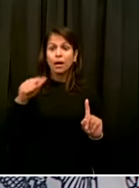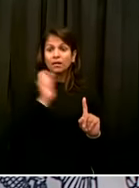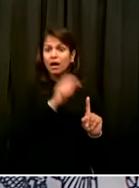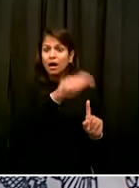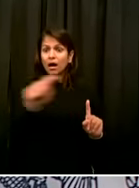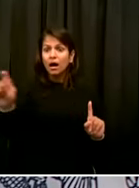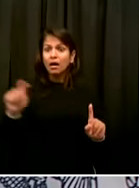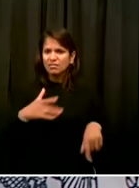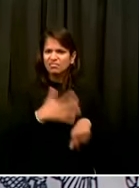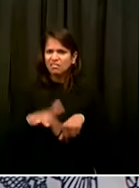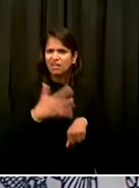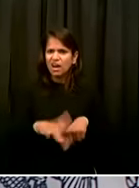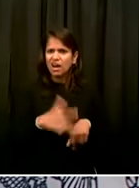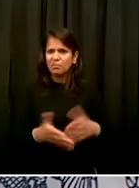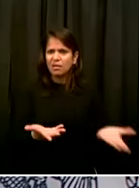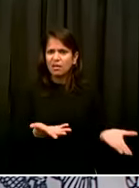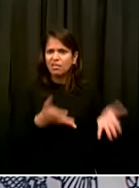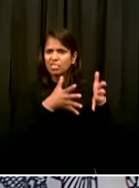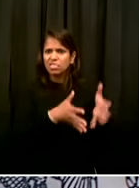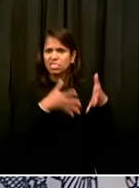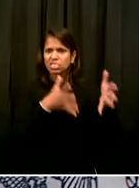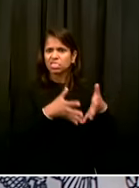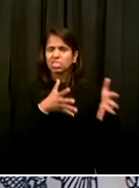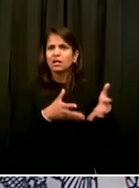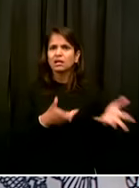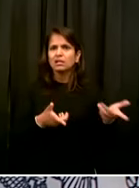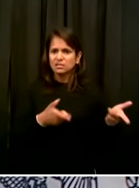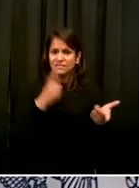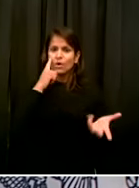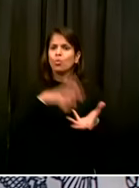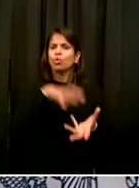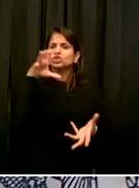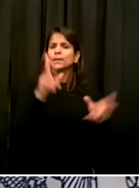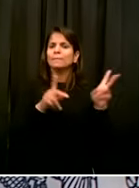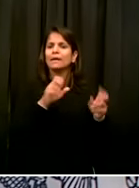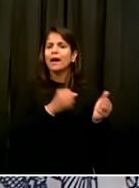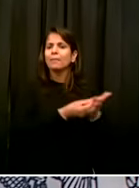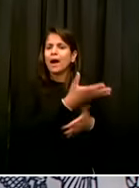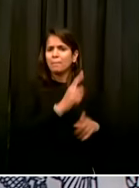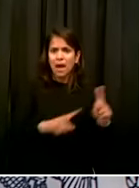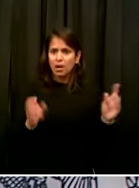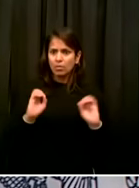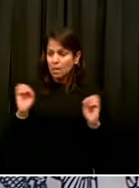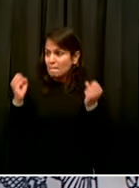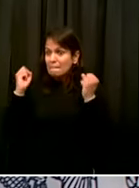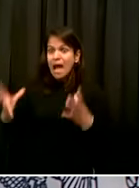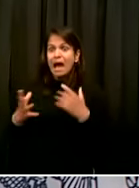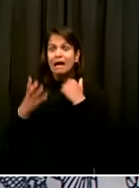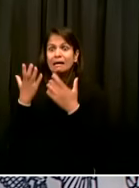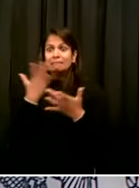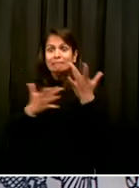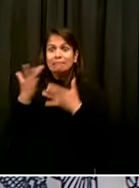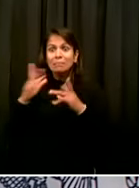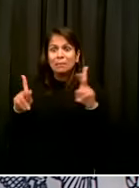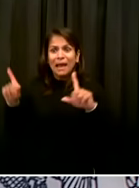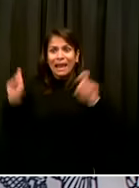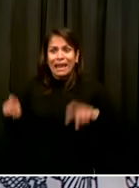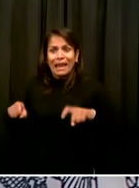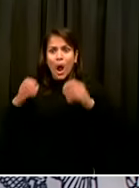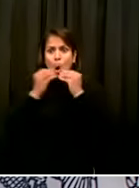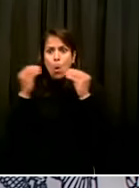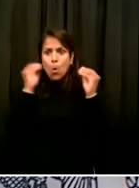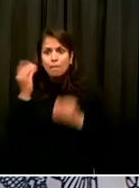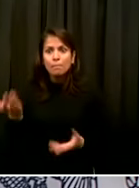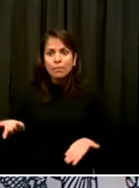the median household rent for the million stabilized apartments is about $30,000 a year, and about 60% of Section 8 units